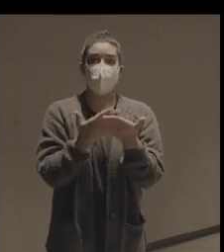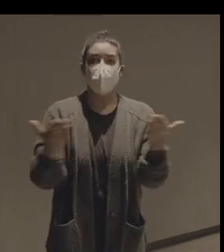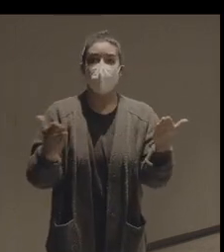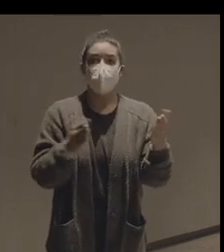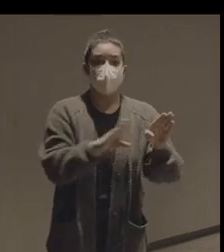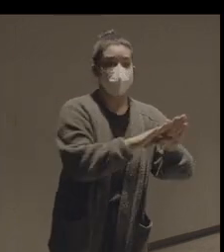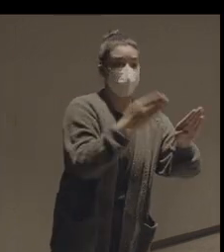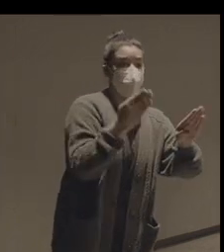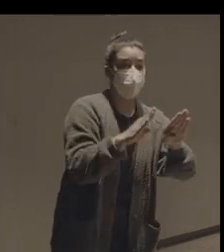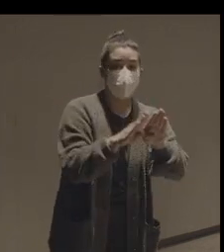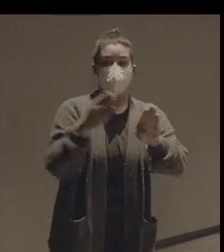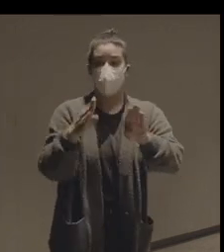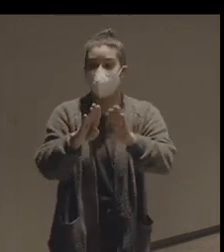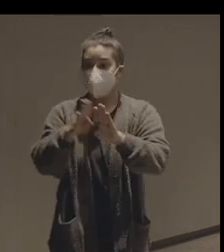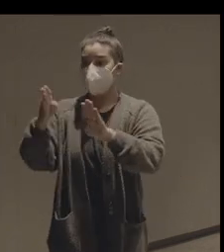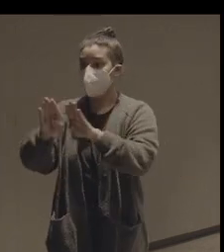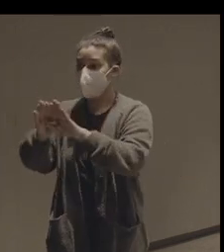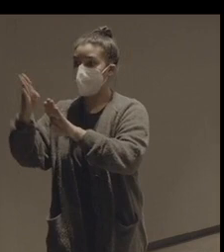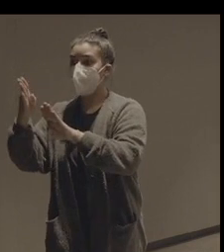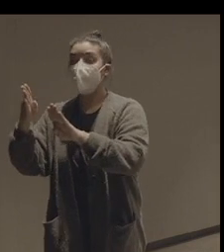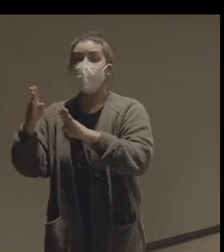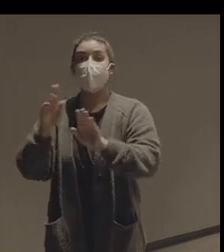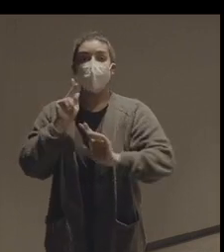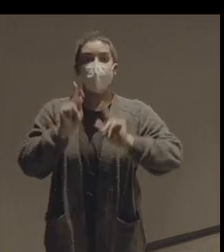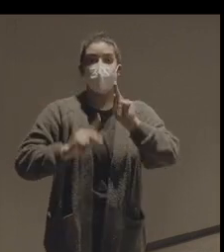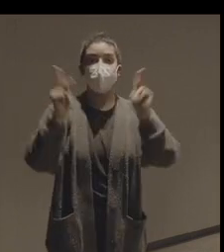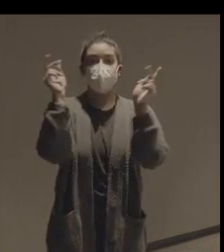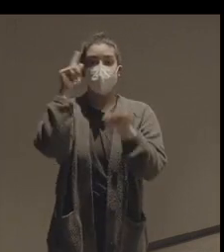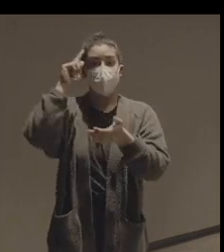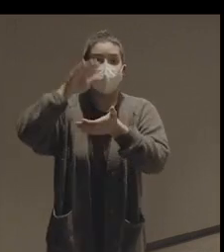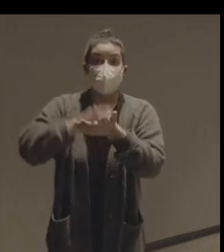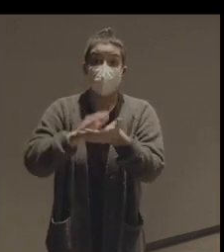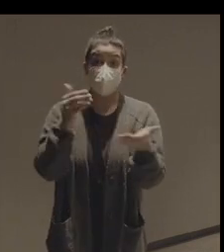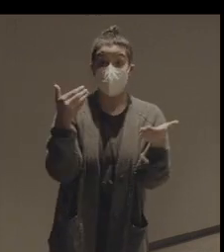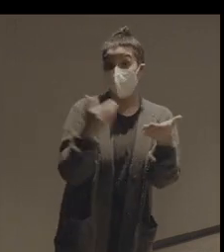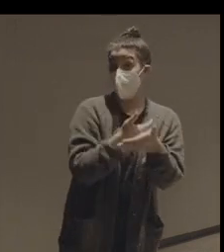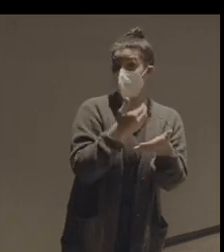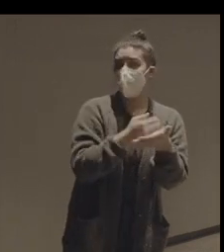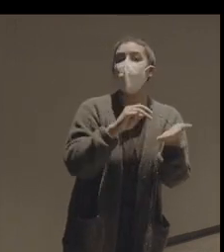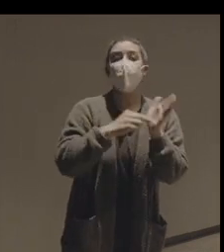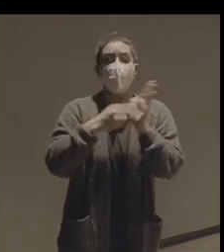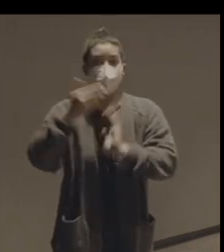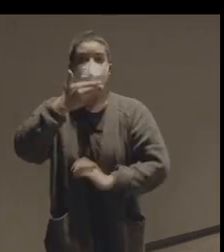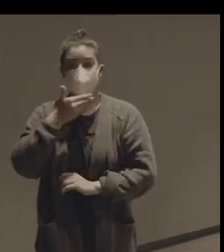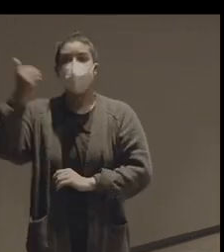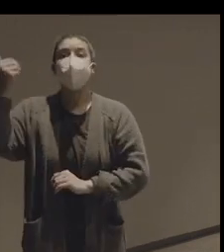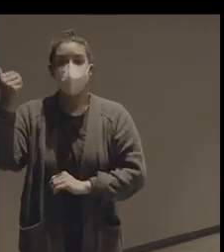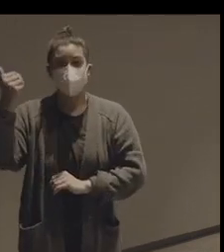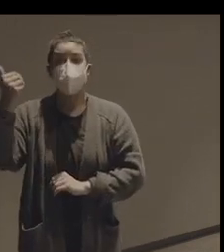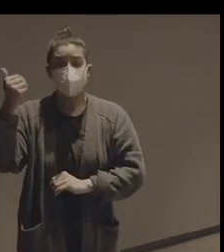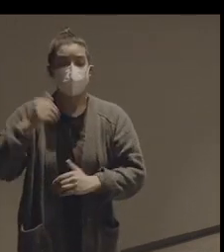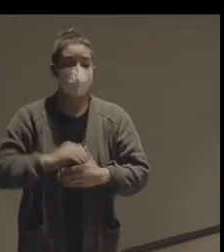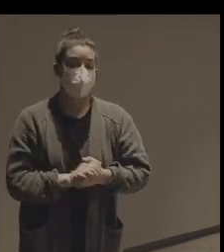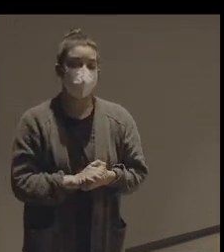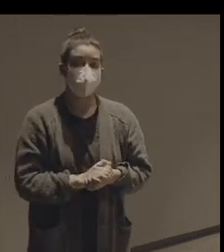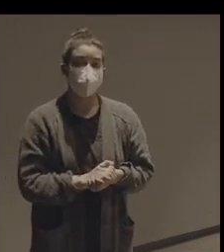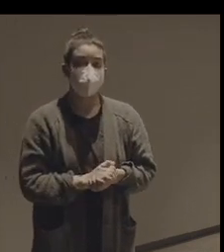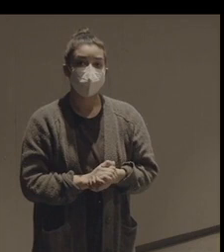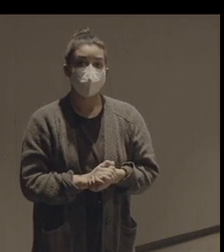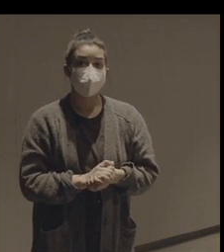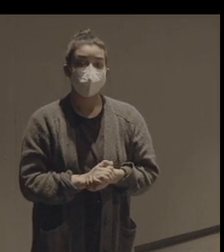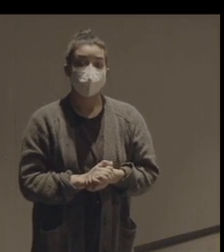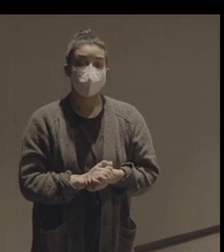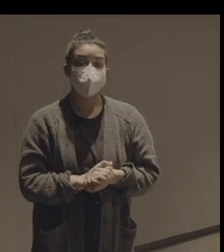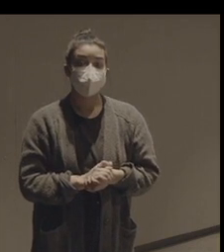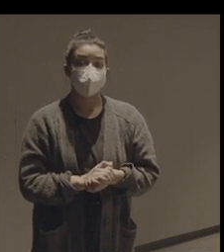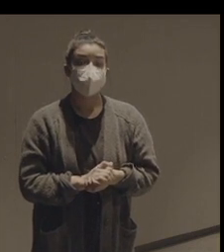that newer meant better, advancement meant progress, and the tools and chemistry derived from the war industry, research at Caltech,